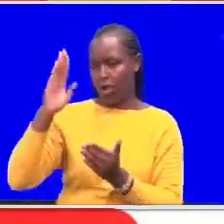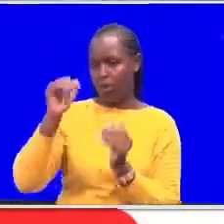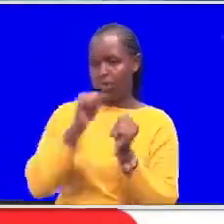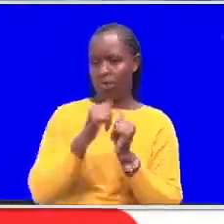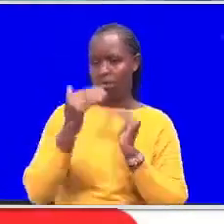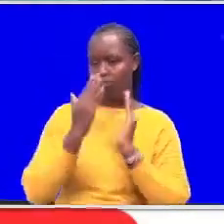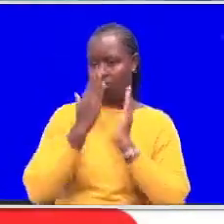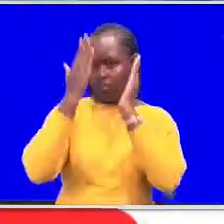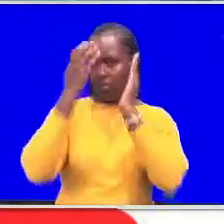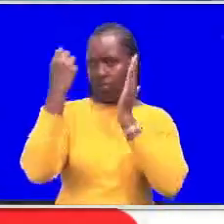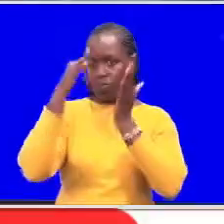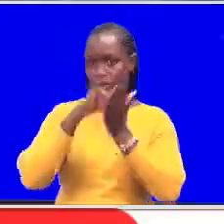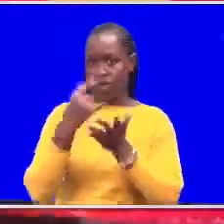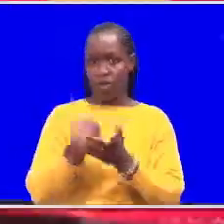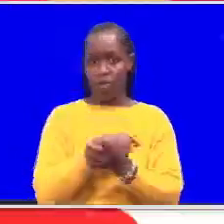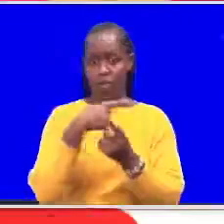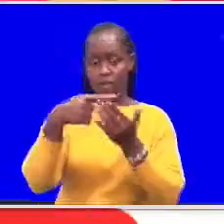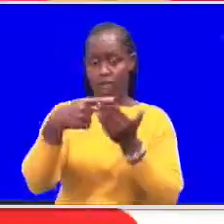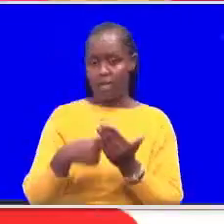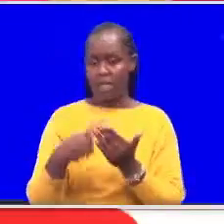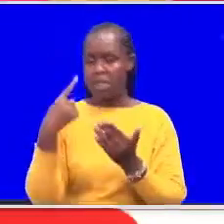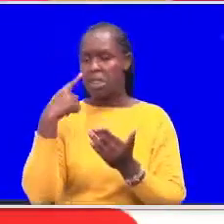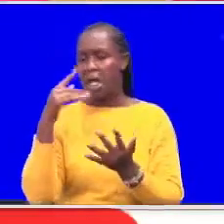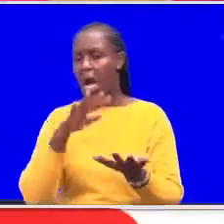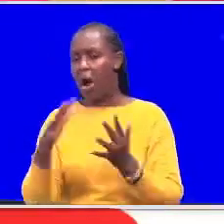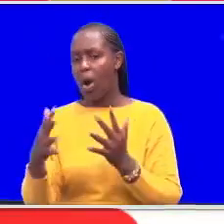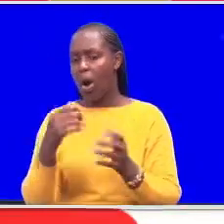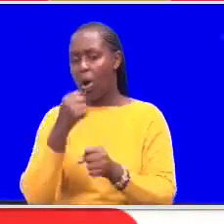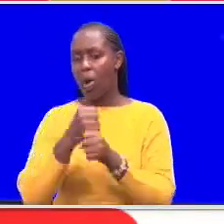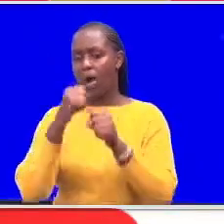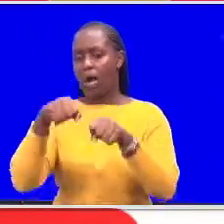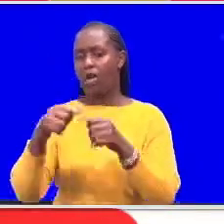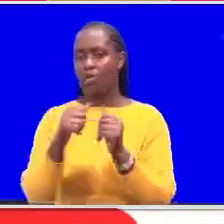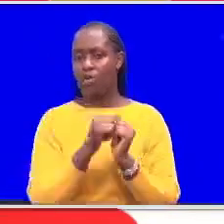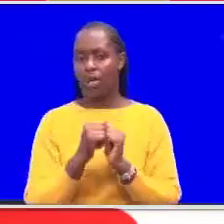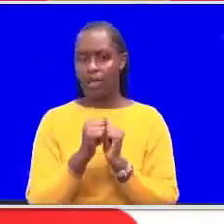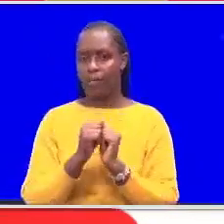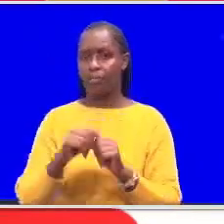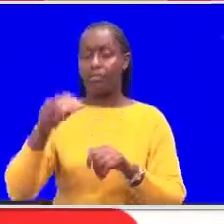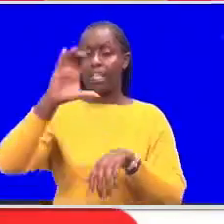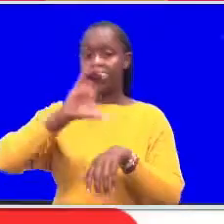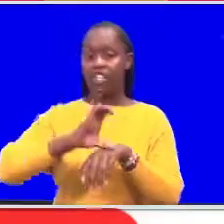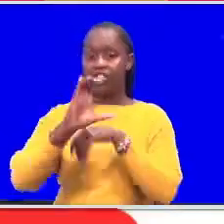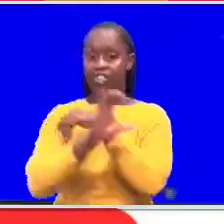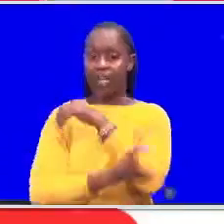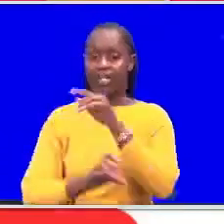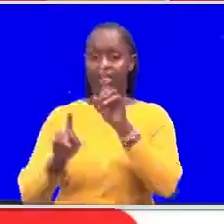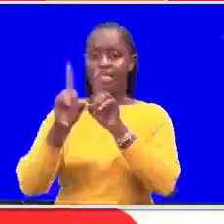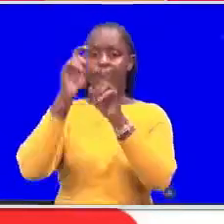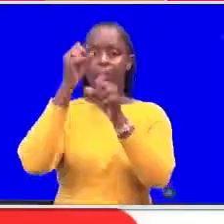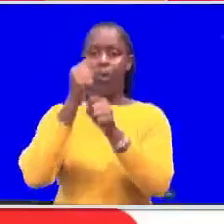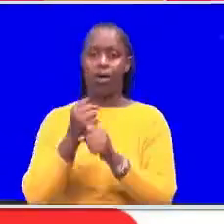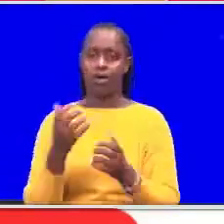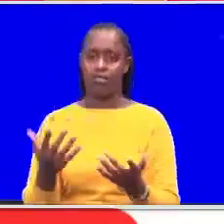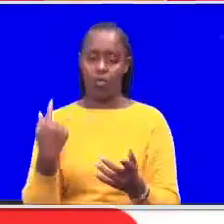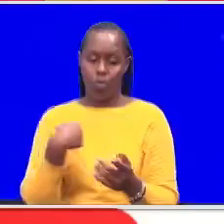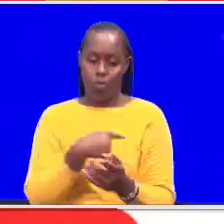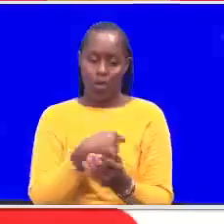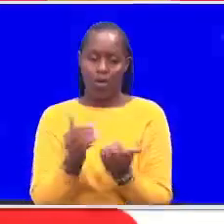so that we can win this battle together. The church and the state do the same thing. We look after the same